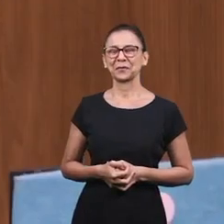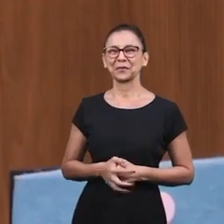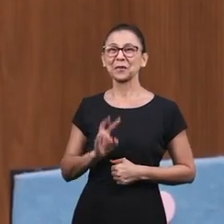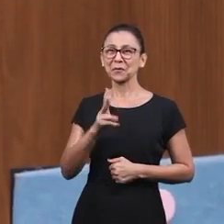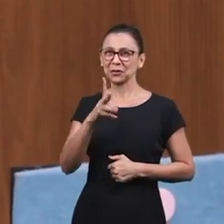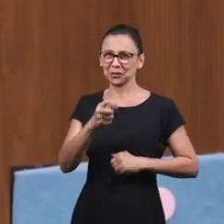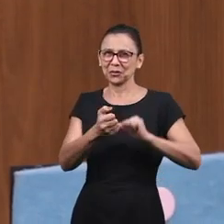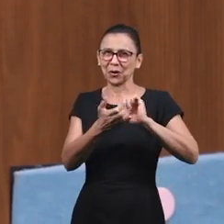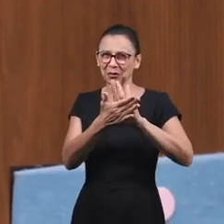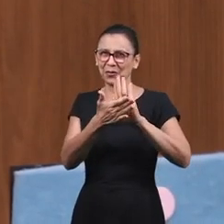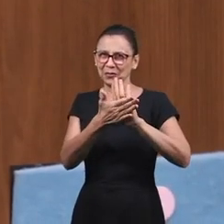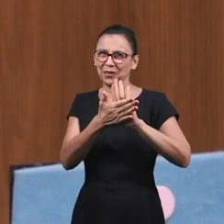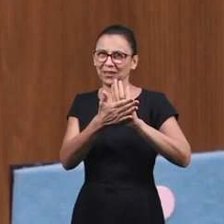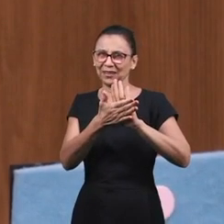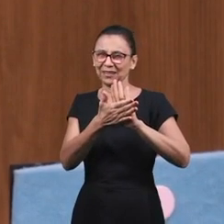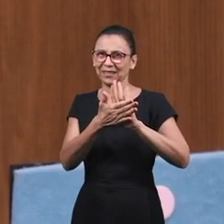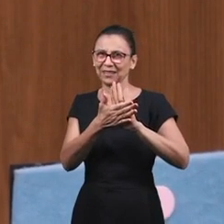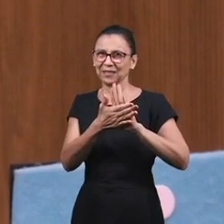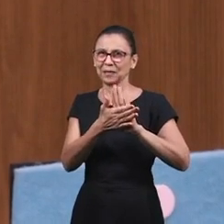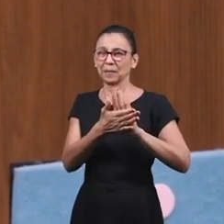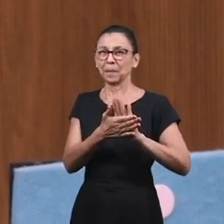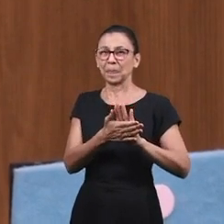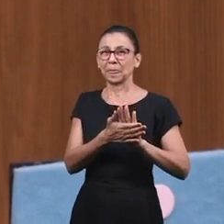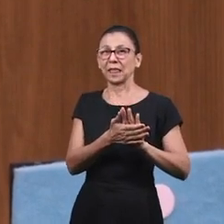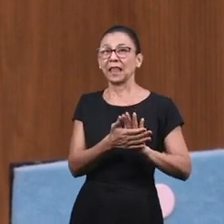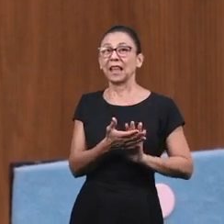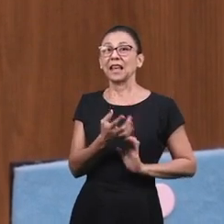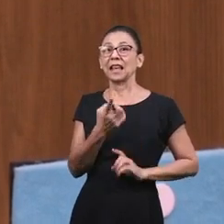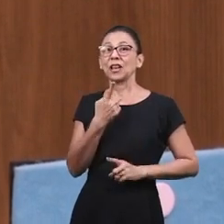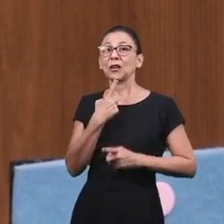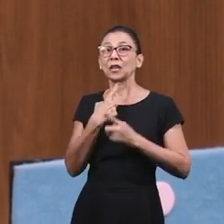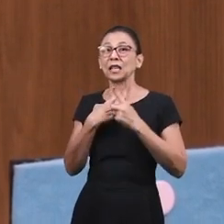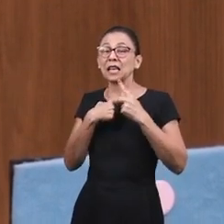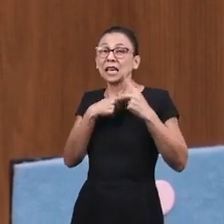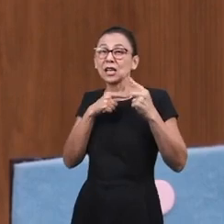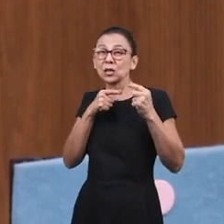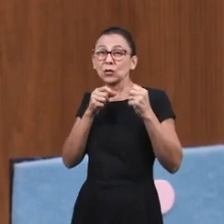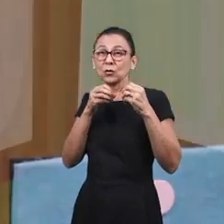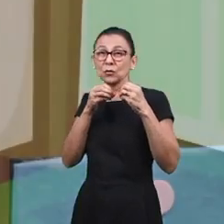Now let's sing another song. I want to walk forever with Jesus.